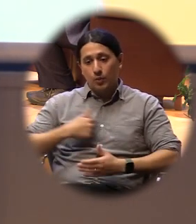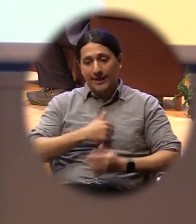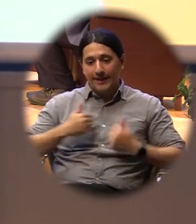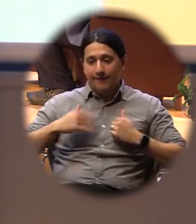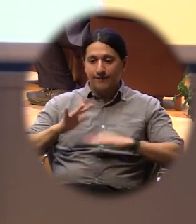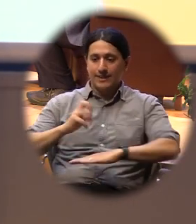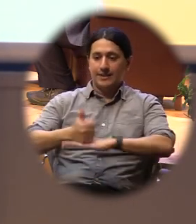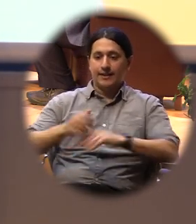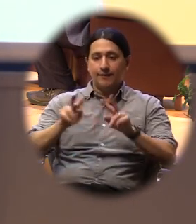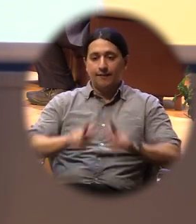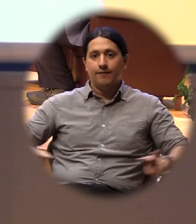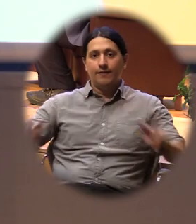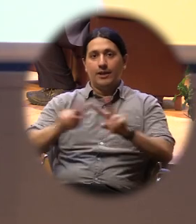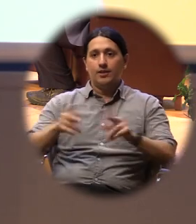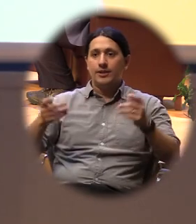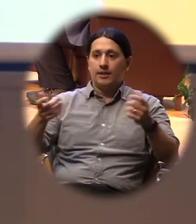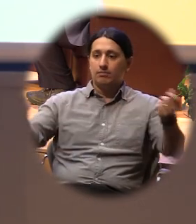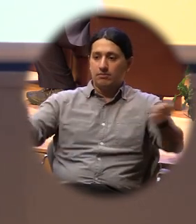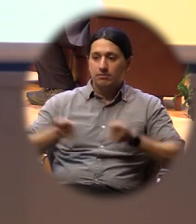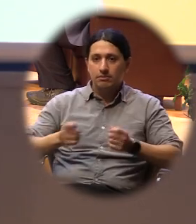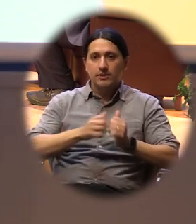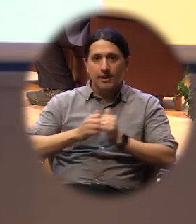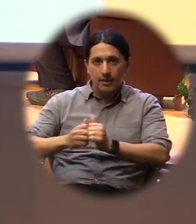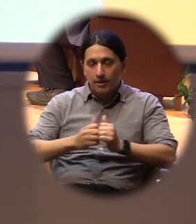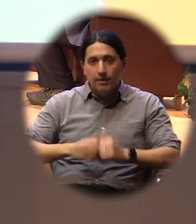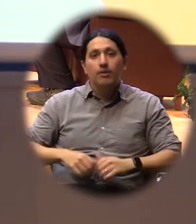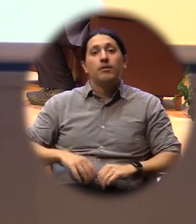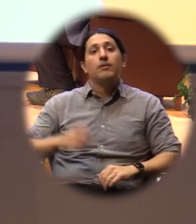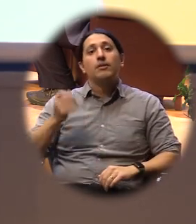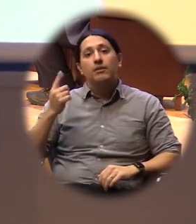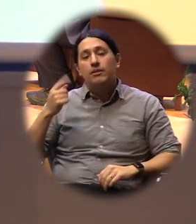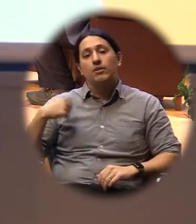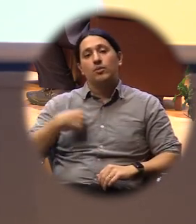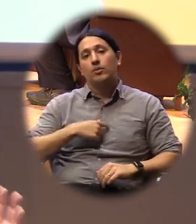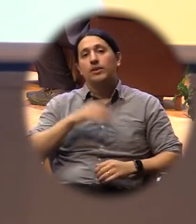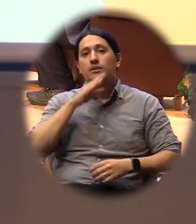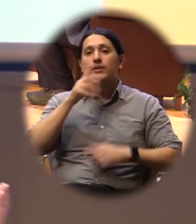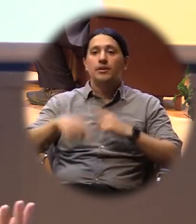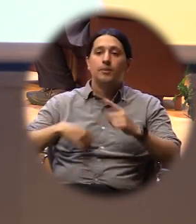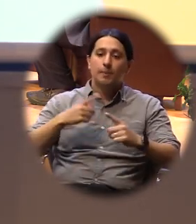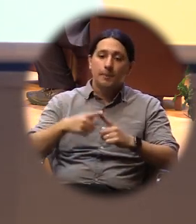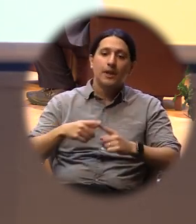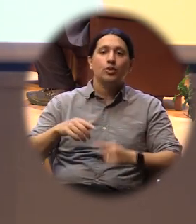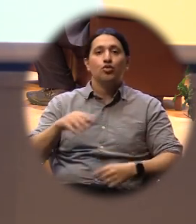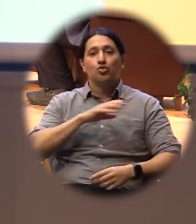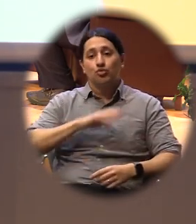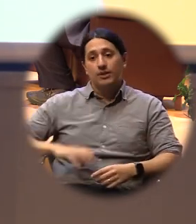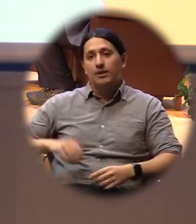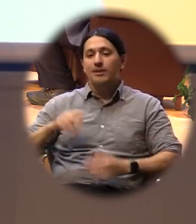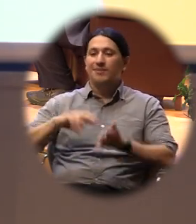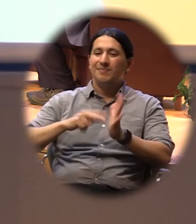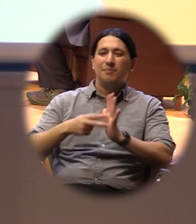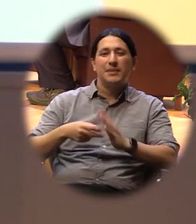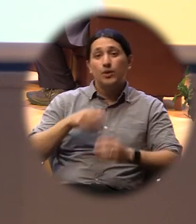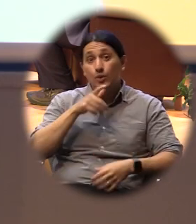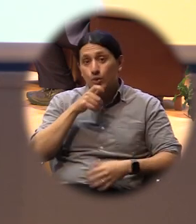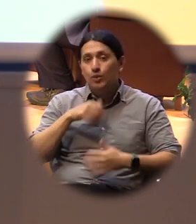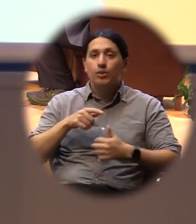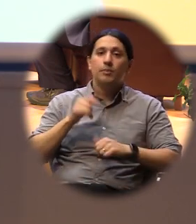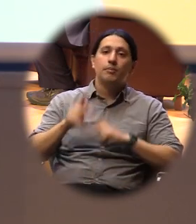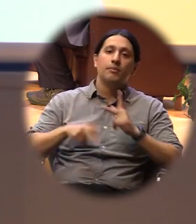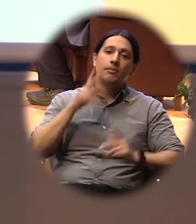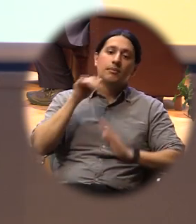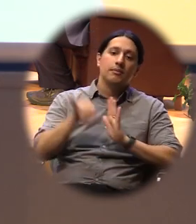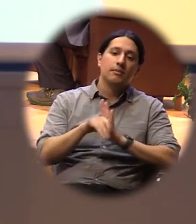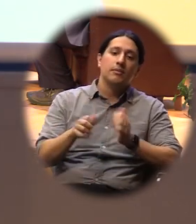us. When we talk about Christianity, I'm talking about anyone from folks who identify with evangelicalism and